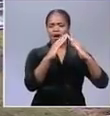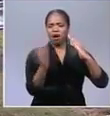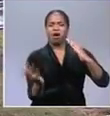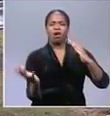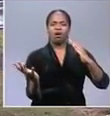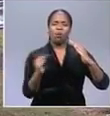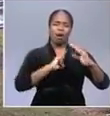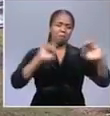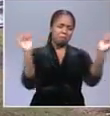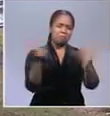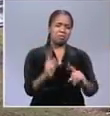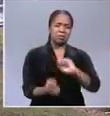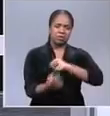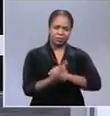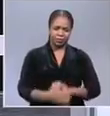to the violent storm.